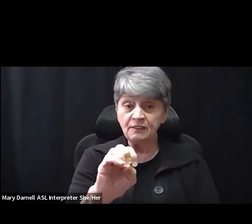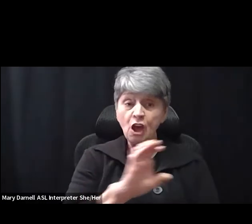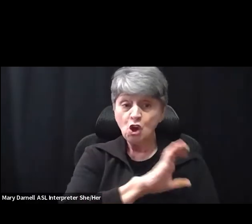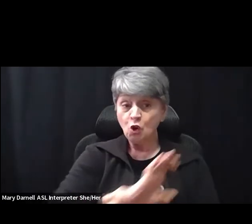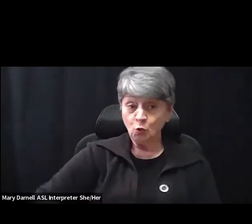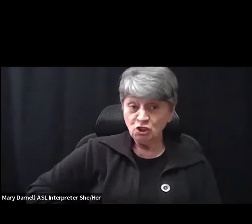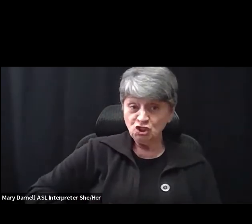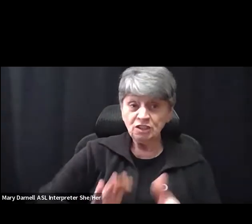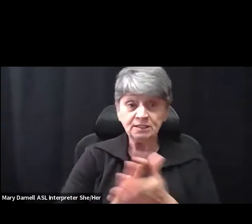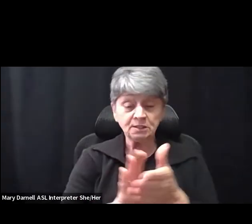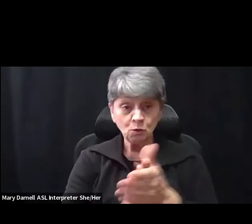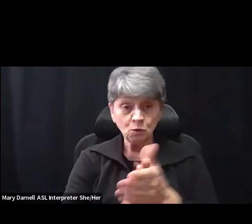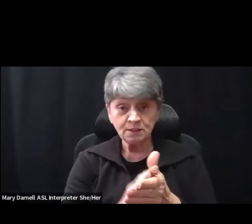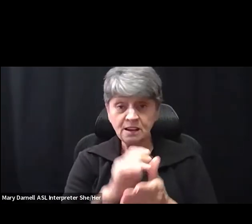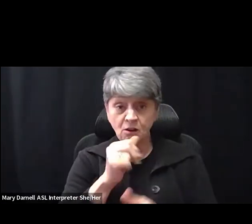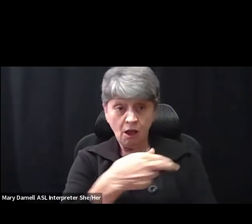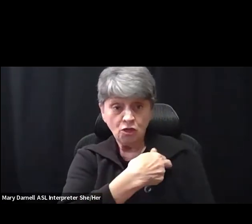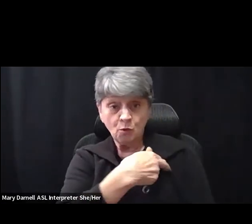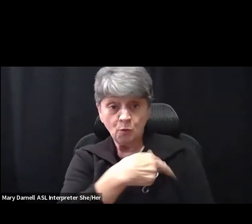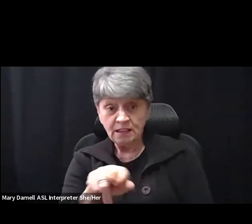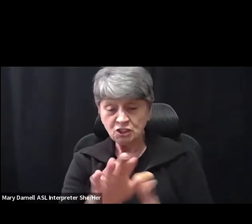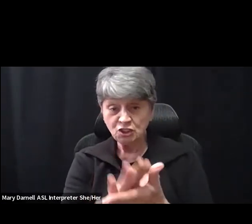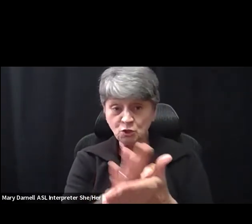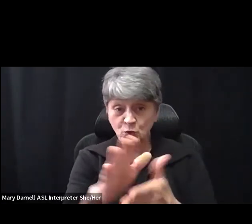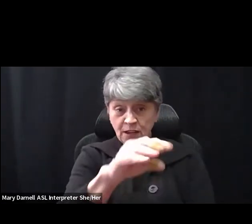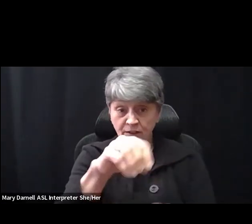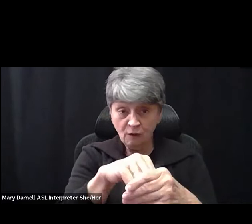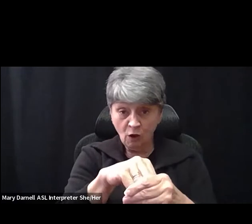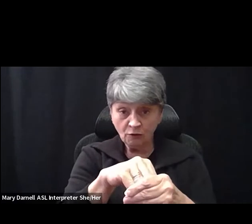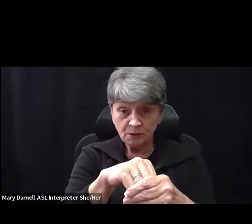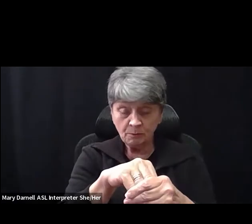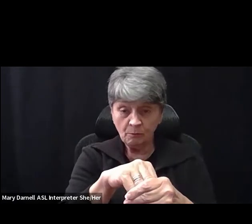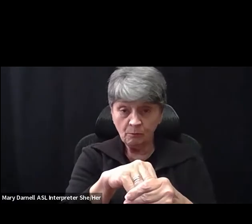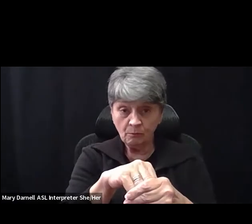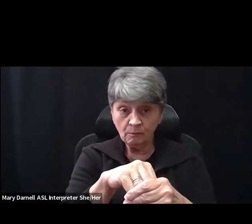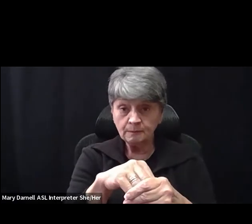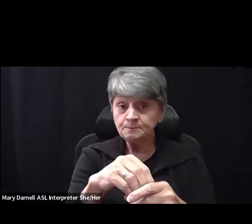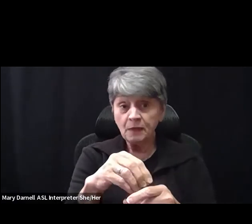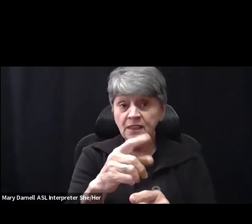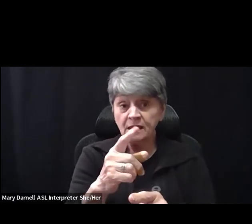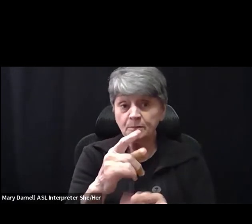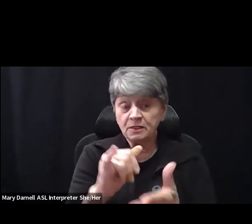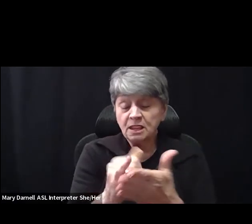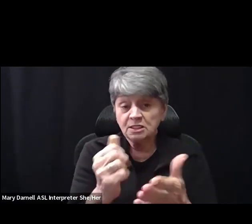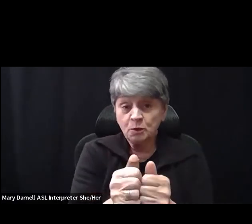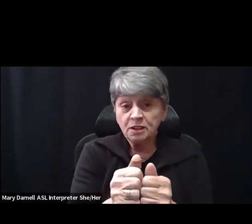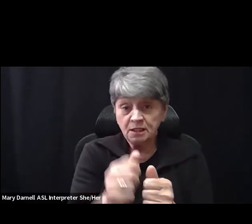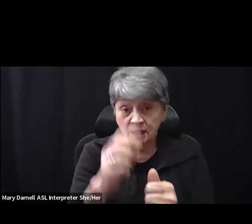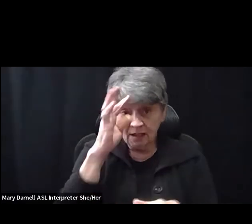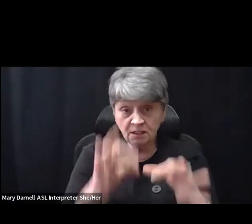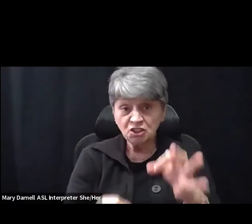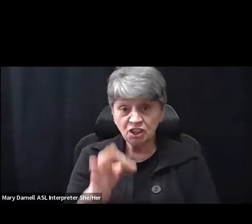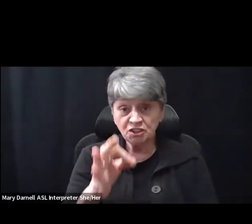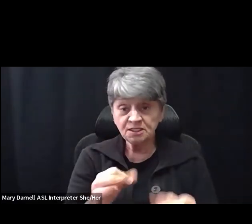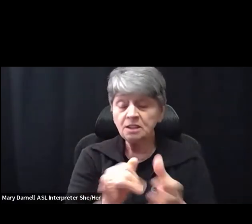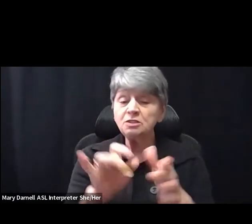of the religious schools involved in the case that is right before the justices. And those are terrible examples